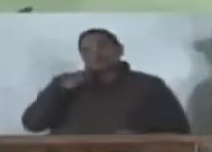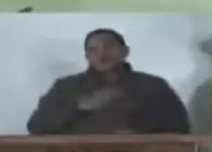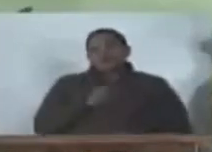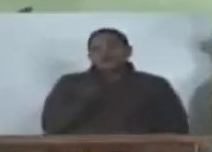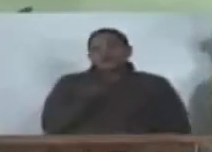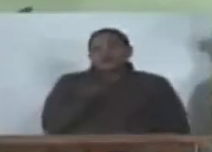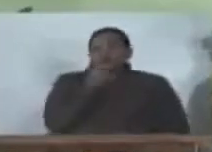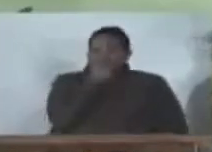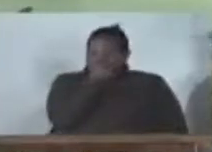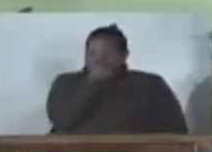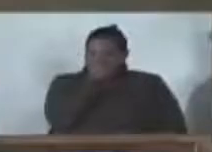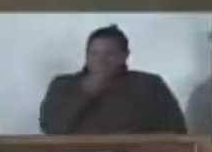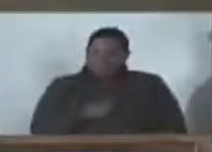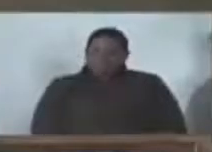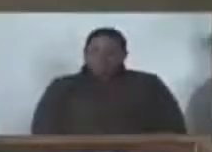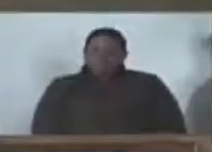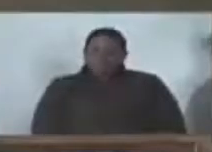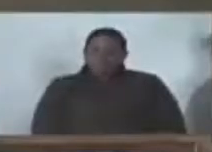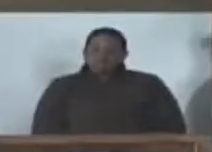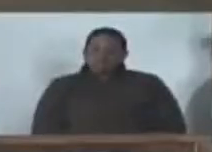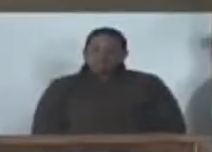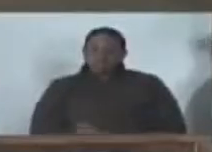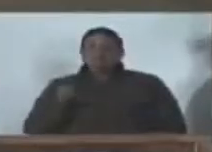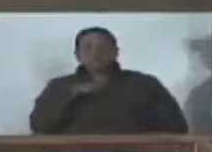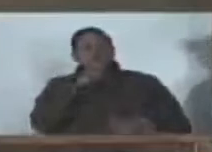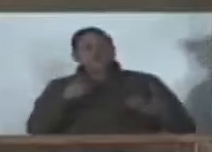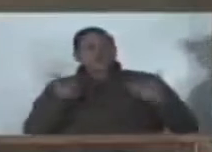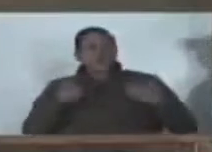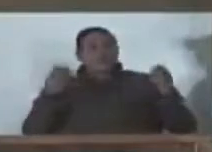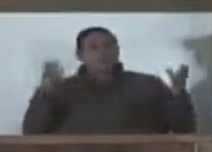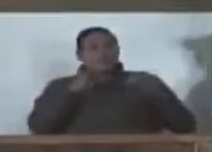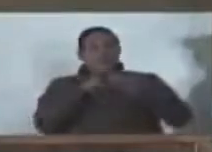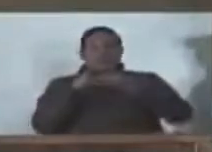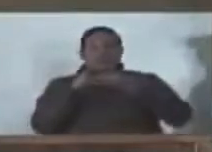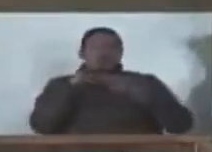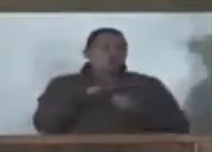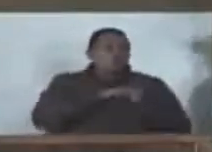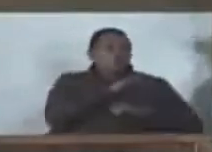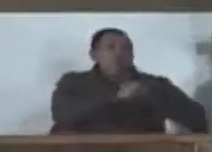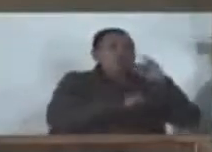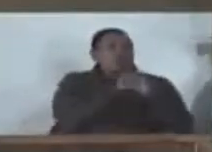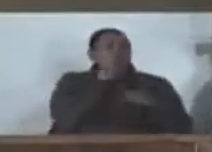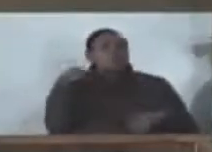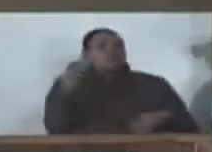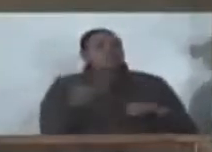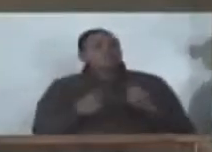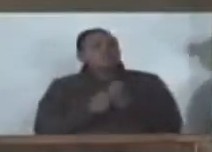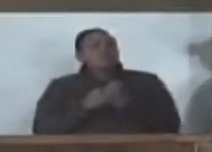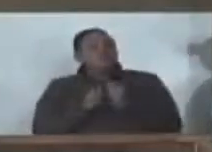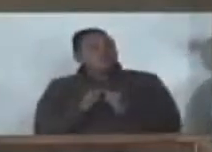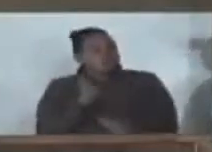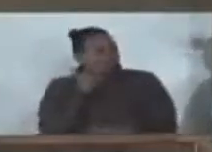are grateful to the many partners, local and international, who continue to give support to our various initiatives